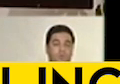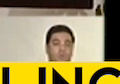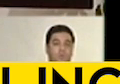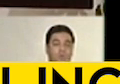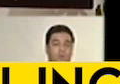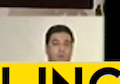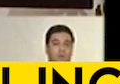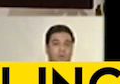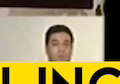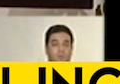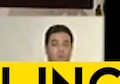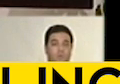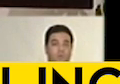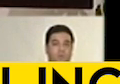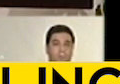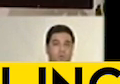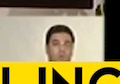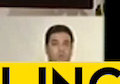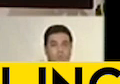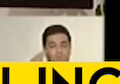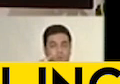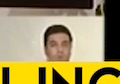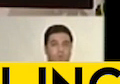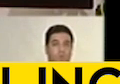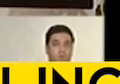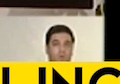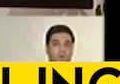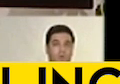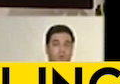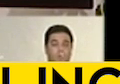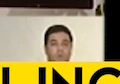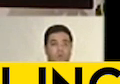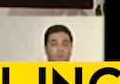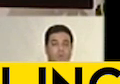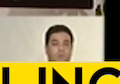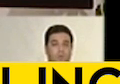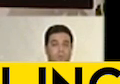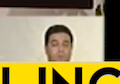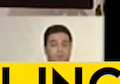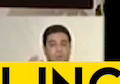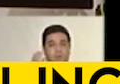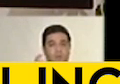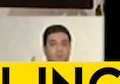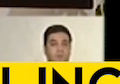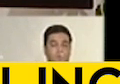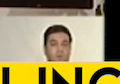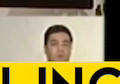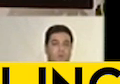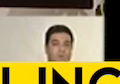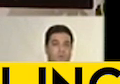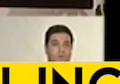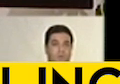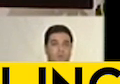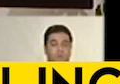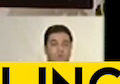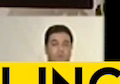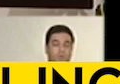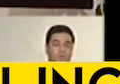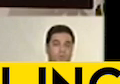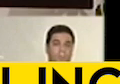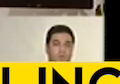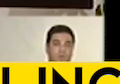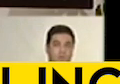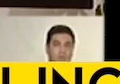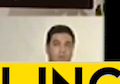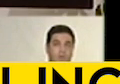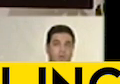Lekin har biri o'ziga xos ma'noda qo'llanilgan. Keling shu o'rinda ilm nima degan savolga javob topishga harakat qilaylik.